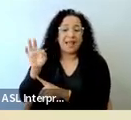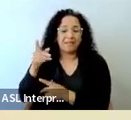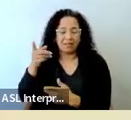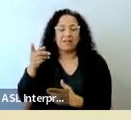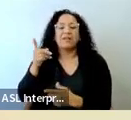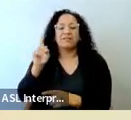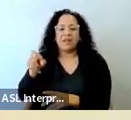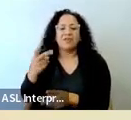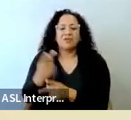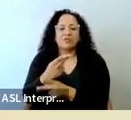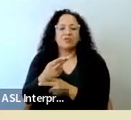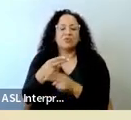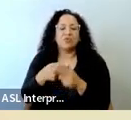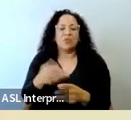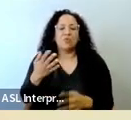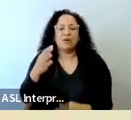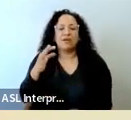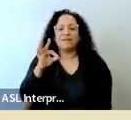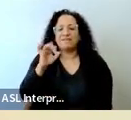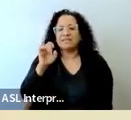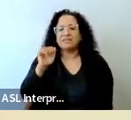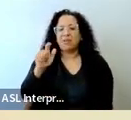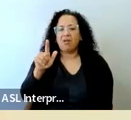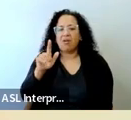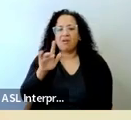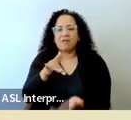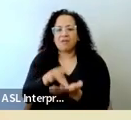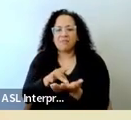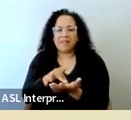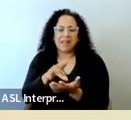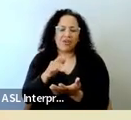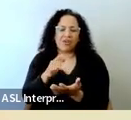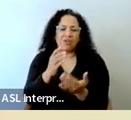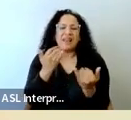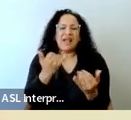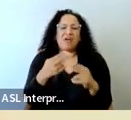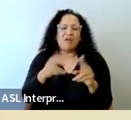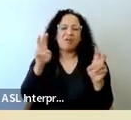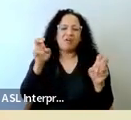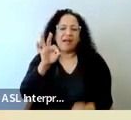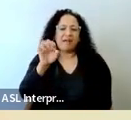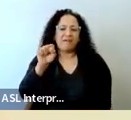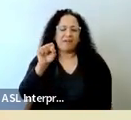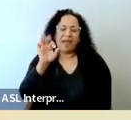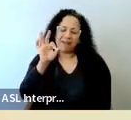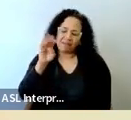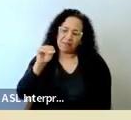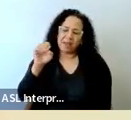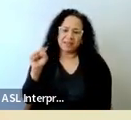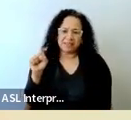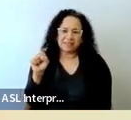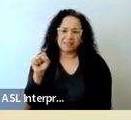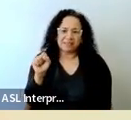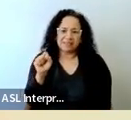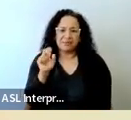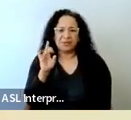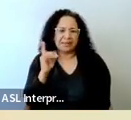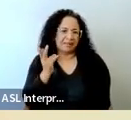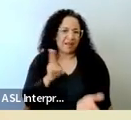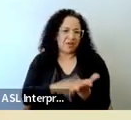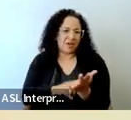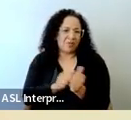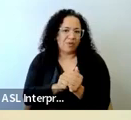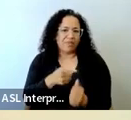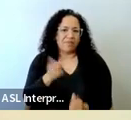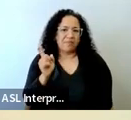use what was called a fiscal intermediary, what's now called an FMS. And so we did contract with FMSs back then. You can go